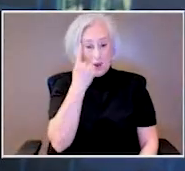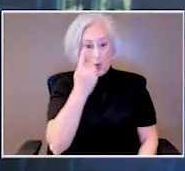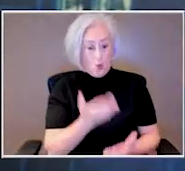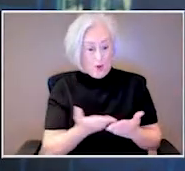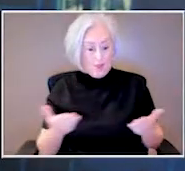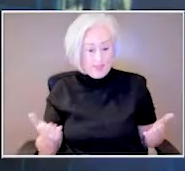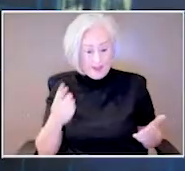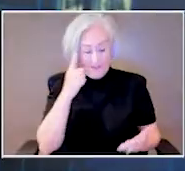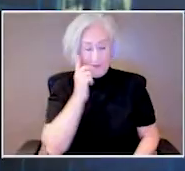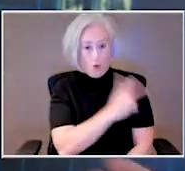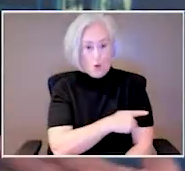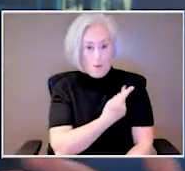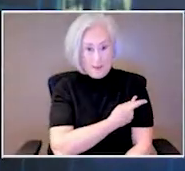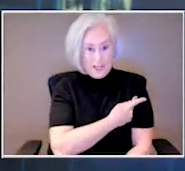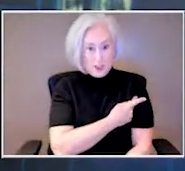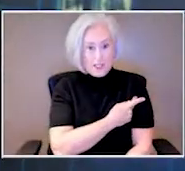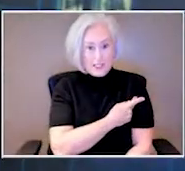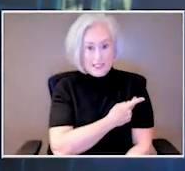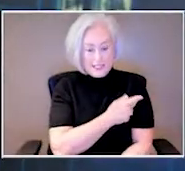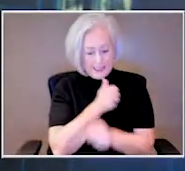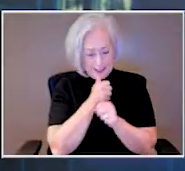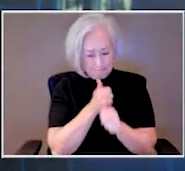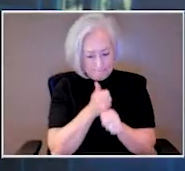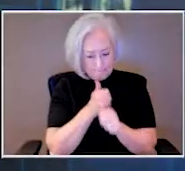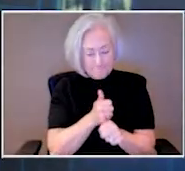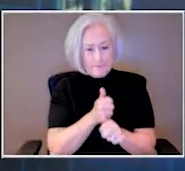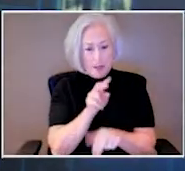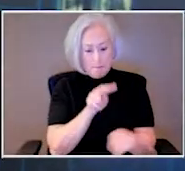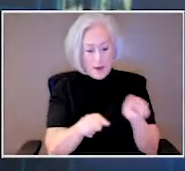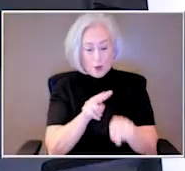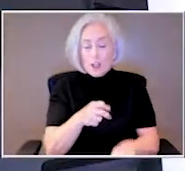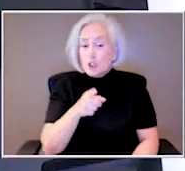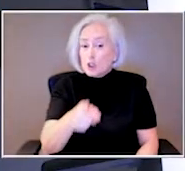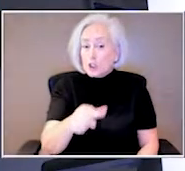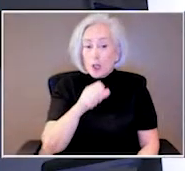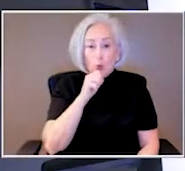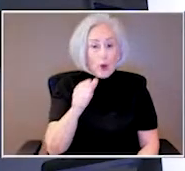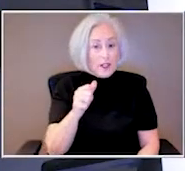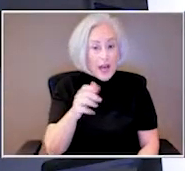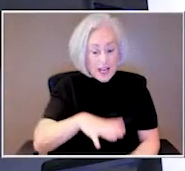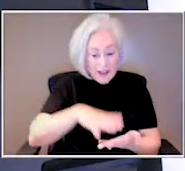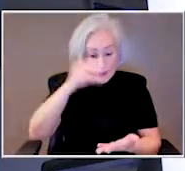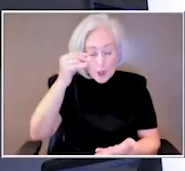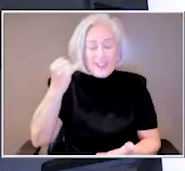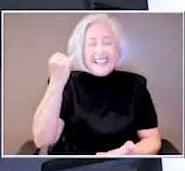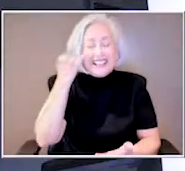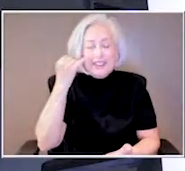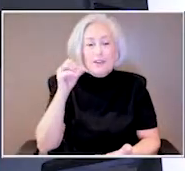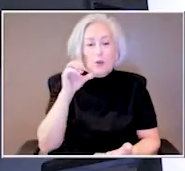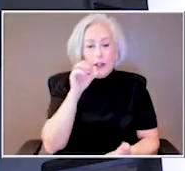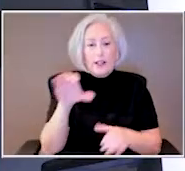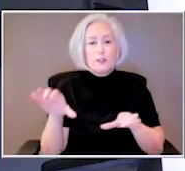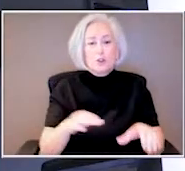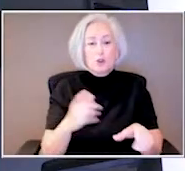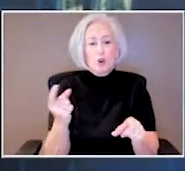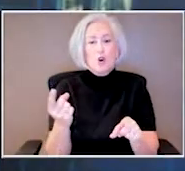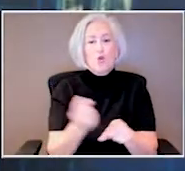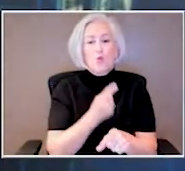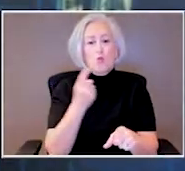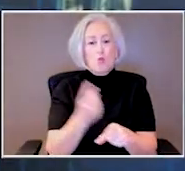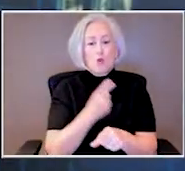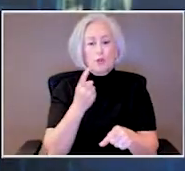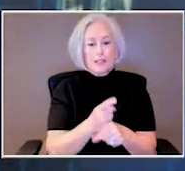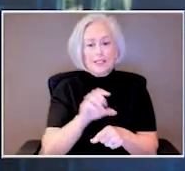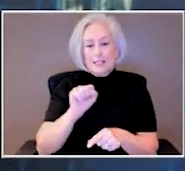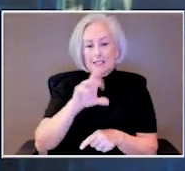in monitoring. Okay? Yeah. She wouldn't have found out about this had it not been for our routine sarcoma surveillance. And we look for the unusual. I